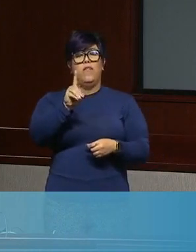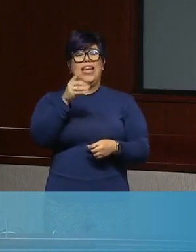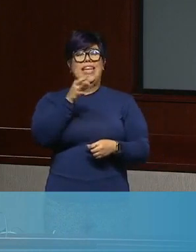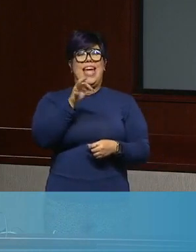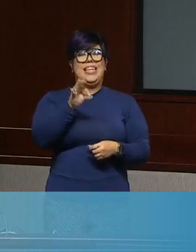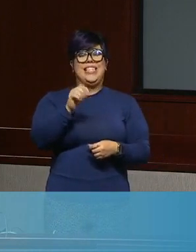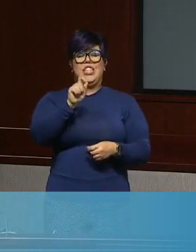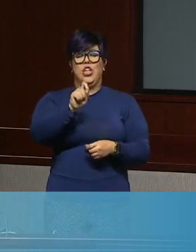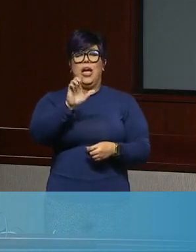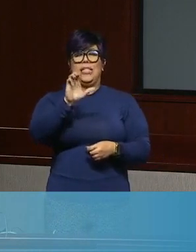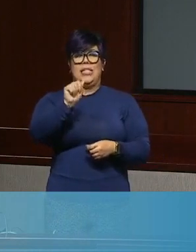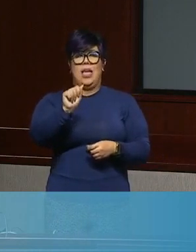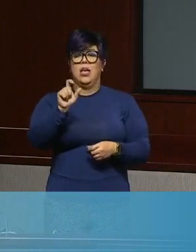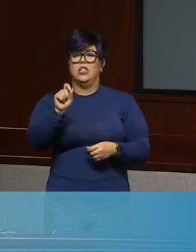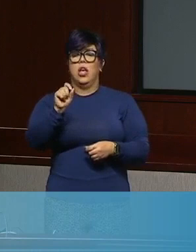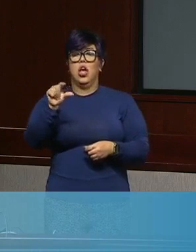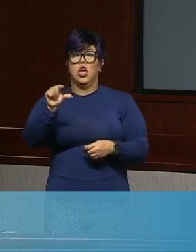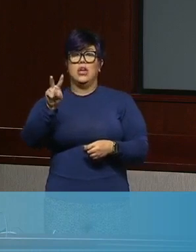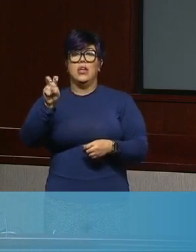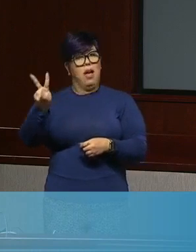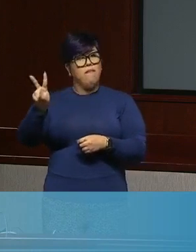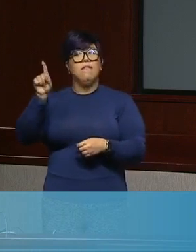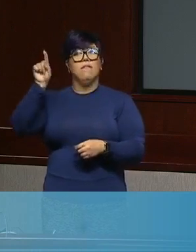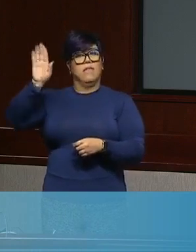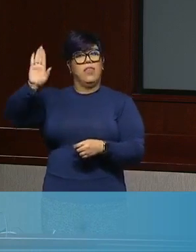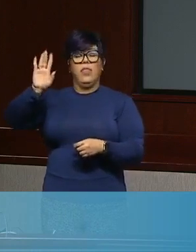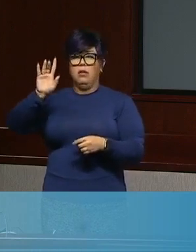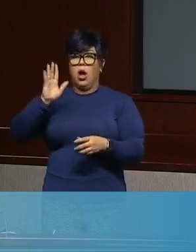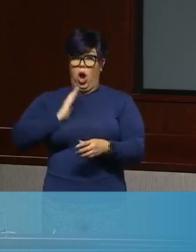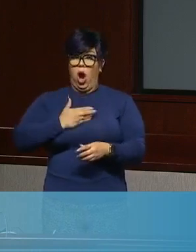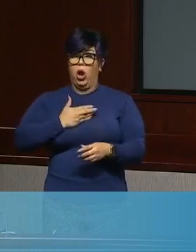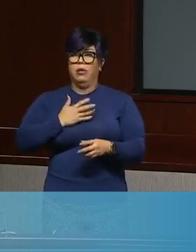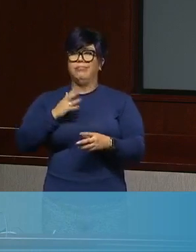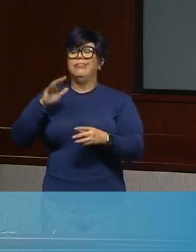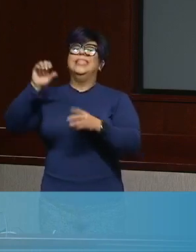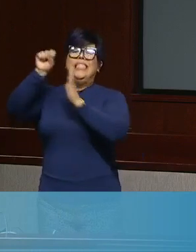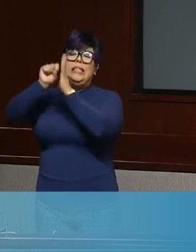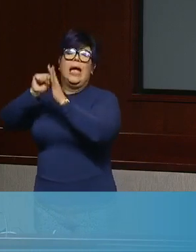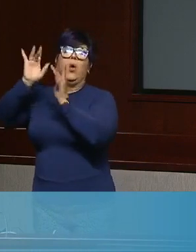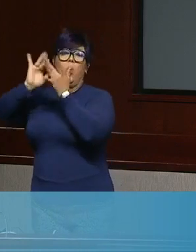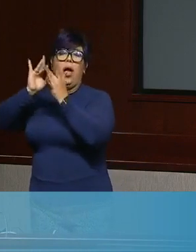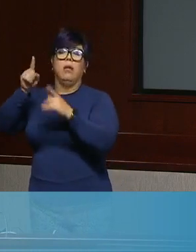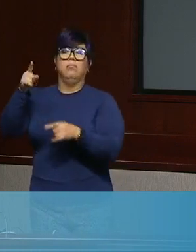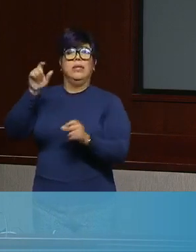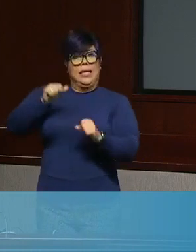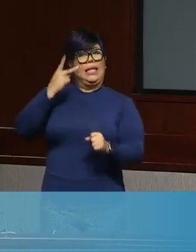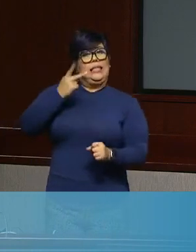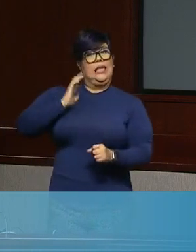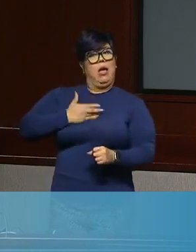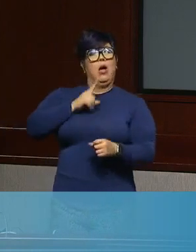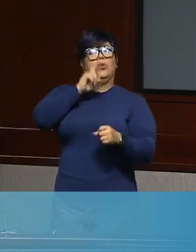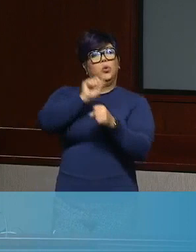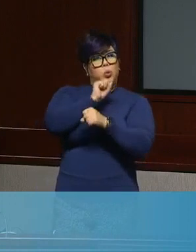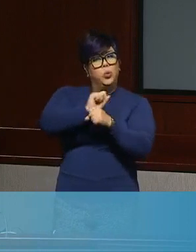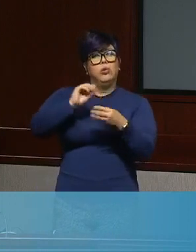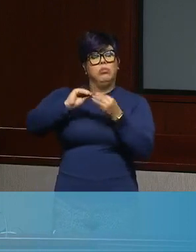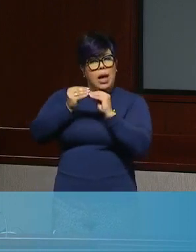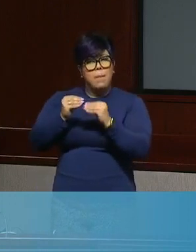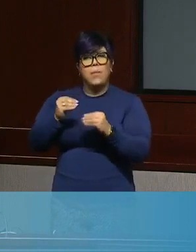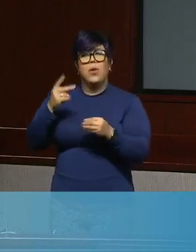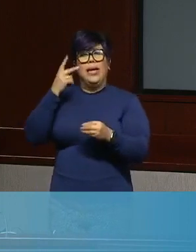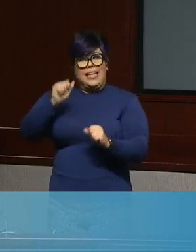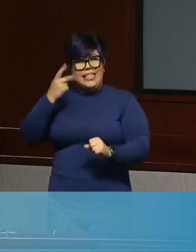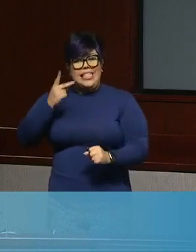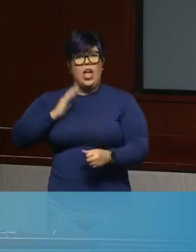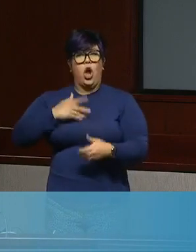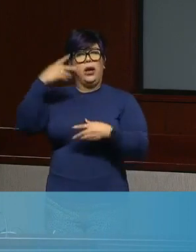covid19.ca.gov. It's on their website. You can see our actual case rate. You can see the adjustment for tier designation. You could